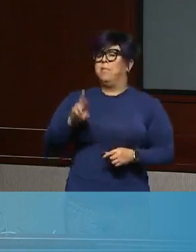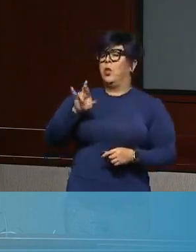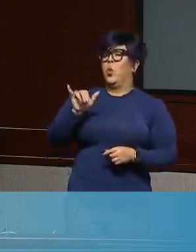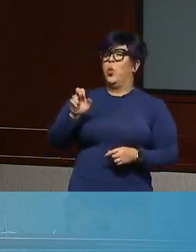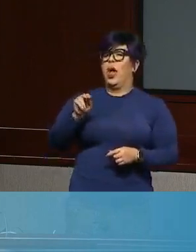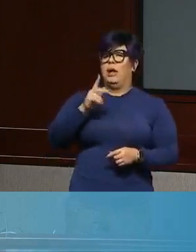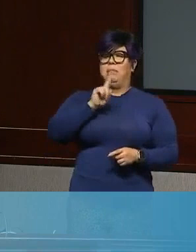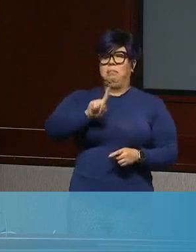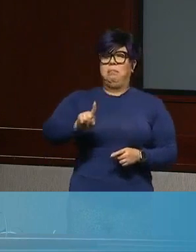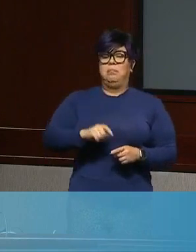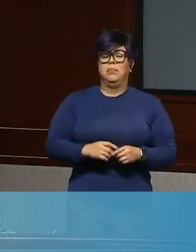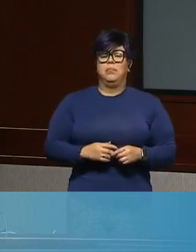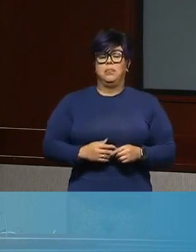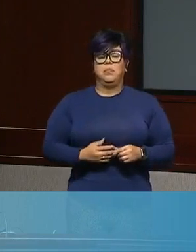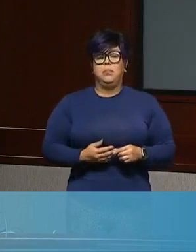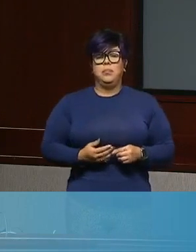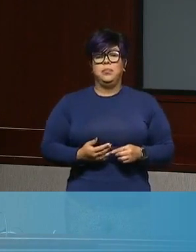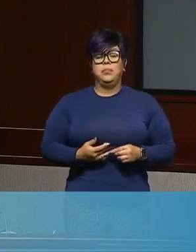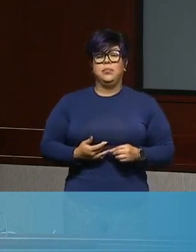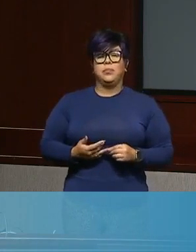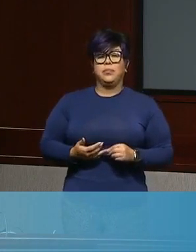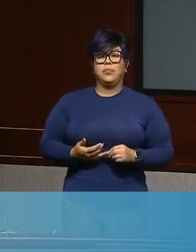first.